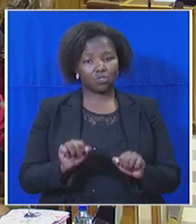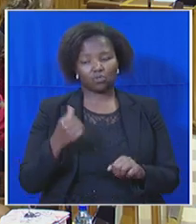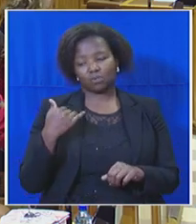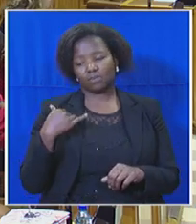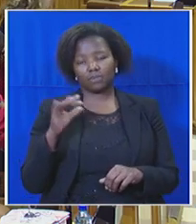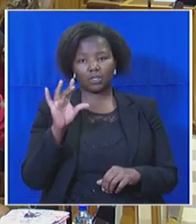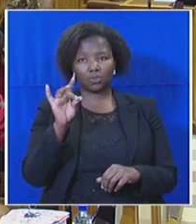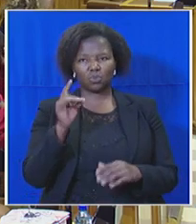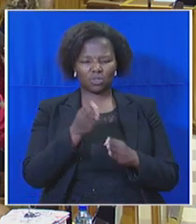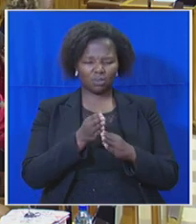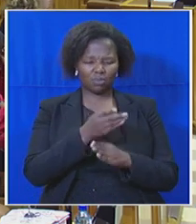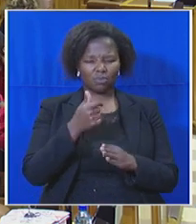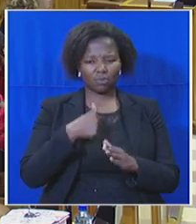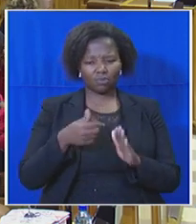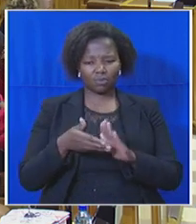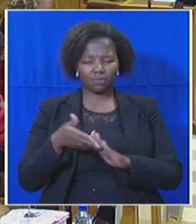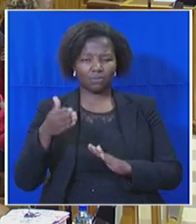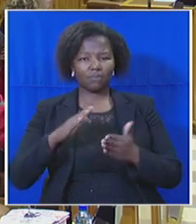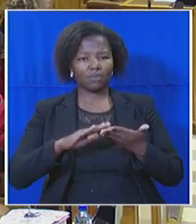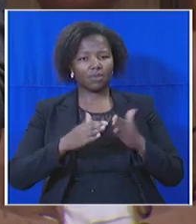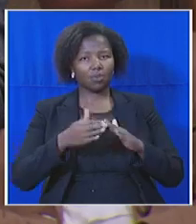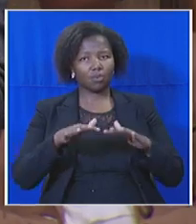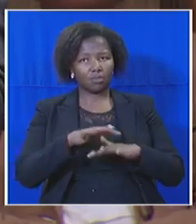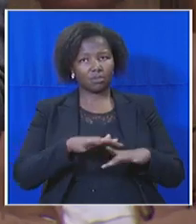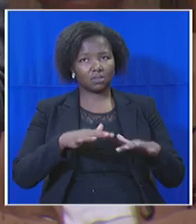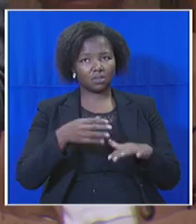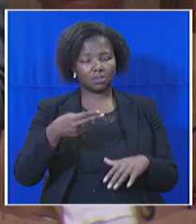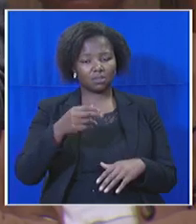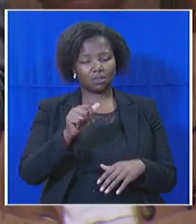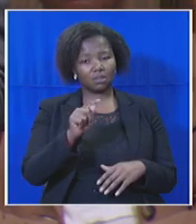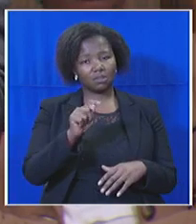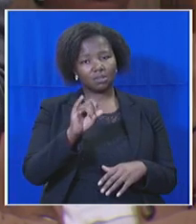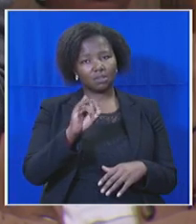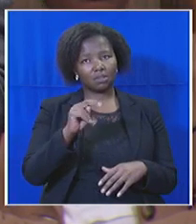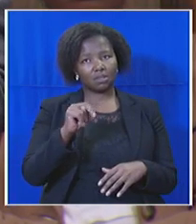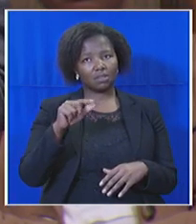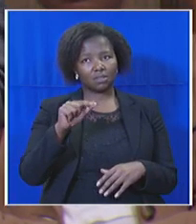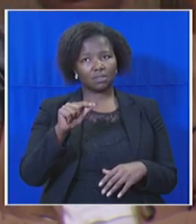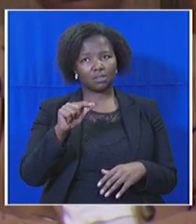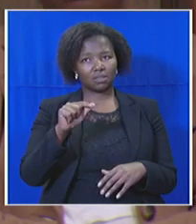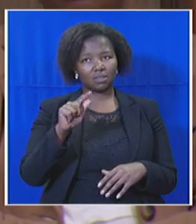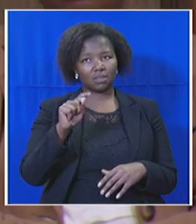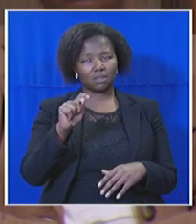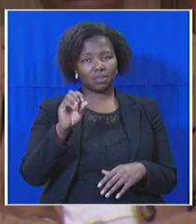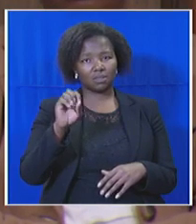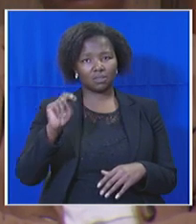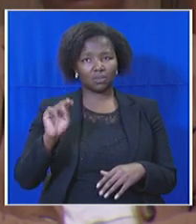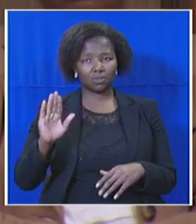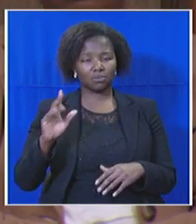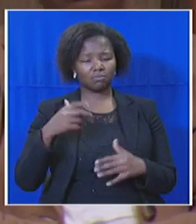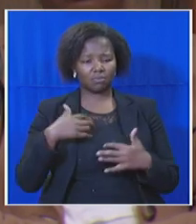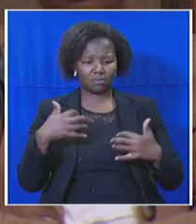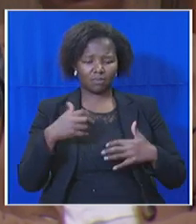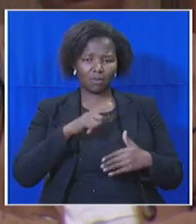was cut, the community of Huntington is left wondering why the Mpumalanga Provincial Department of